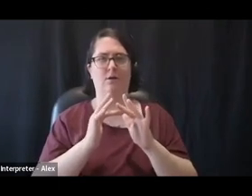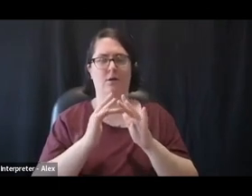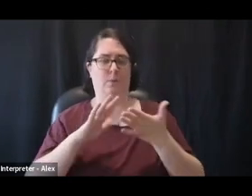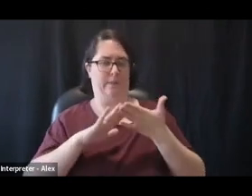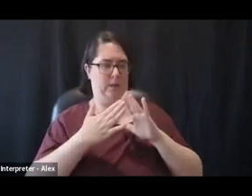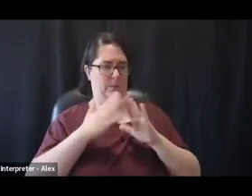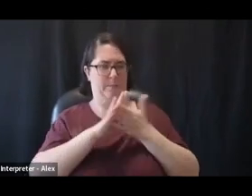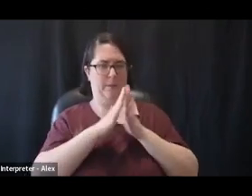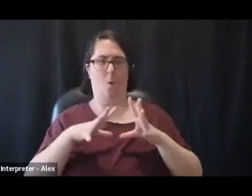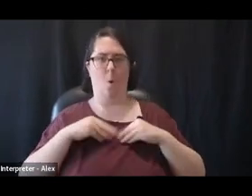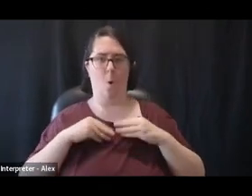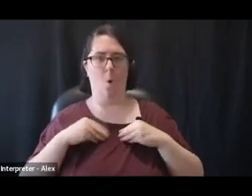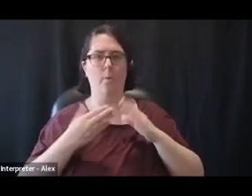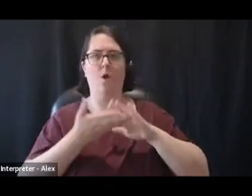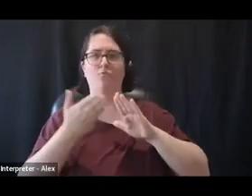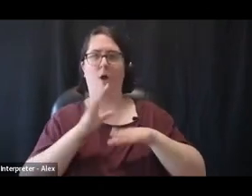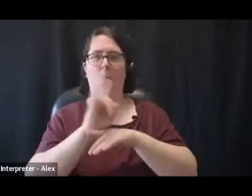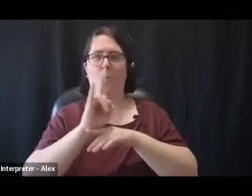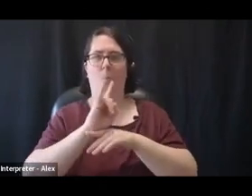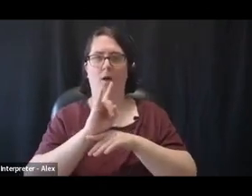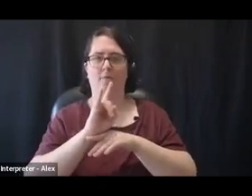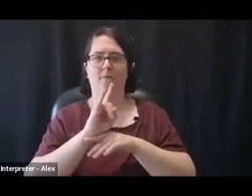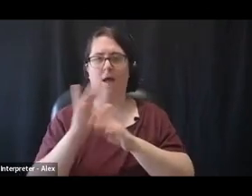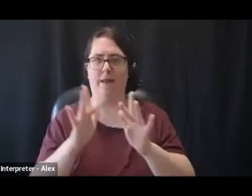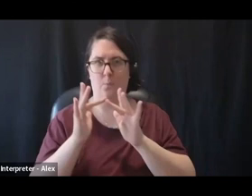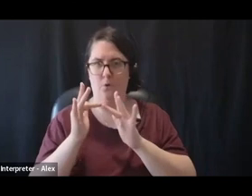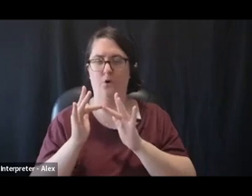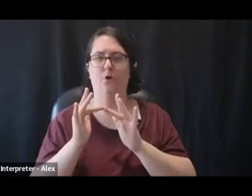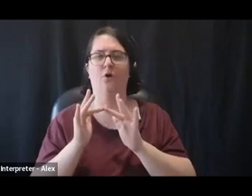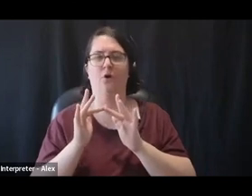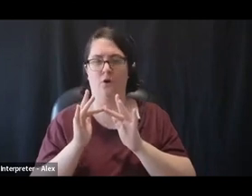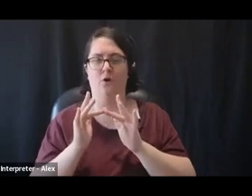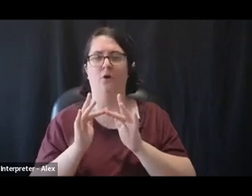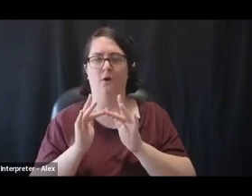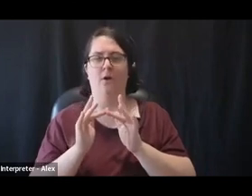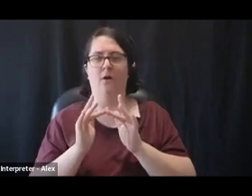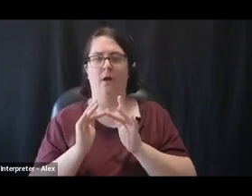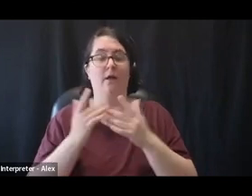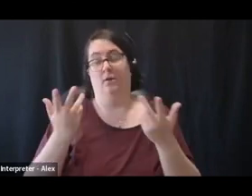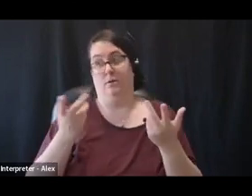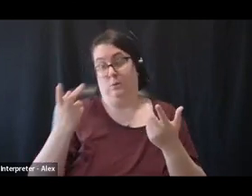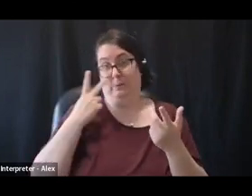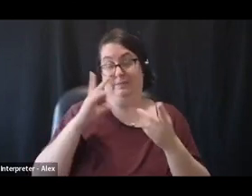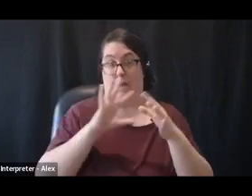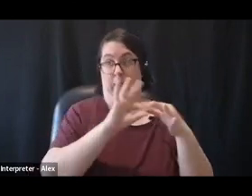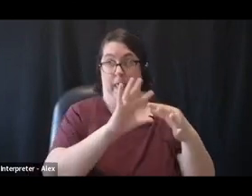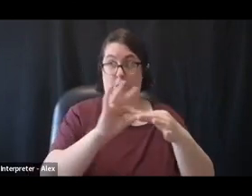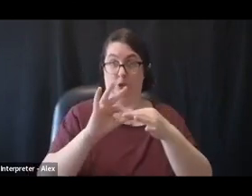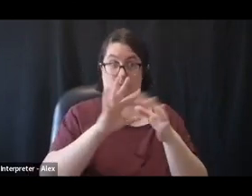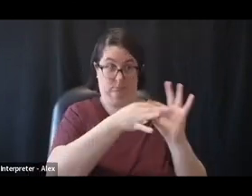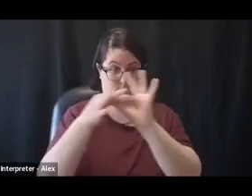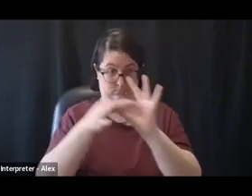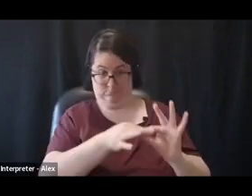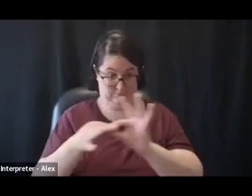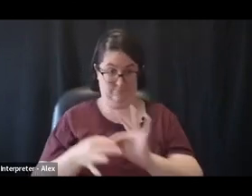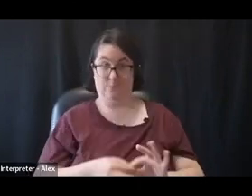to own and run a Wi-Fi network, right? So I think do you see maybe connections with what Amanda was just